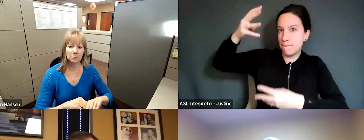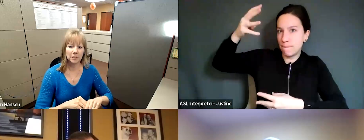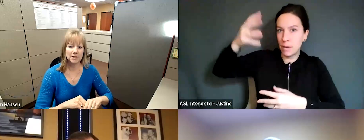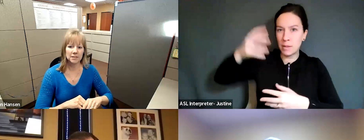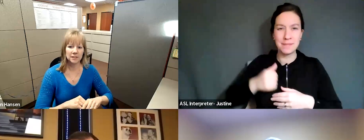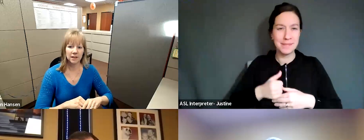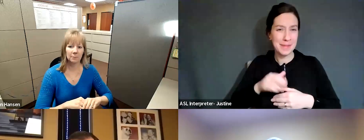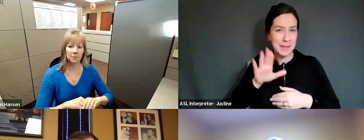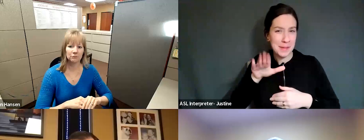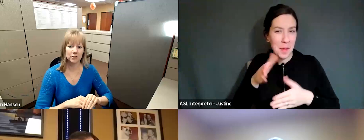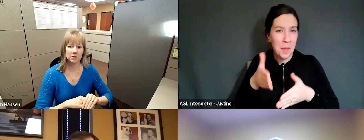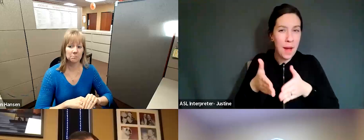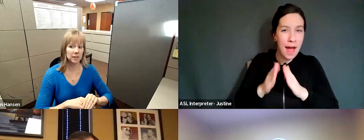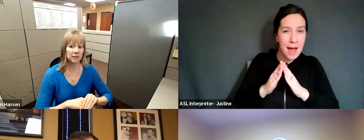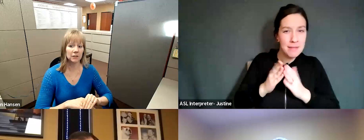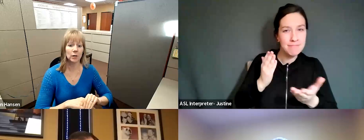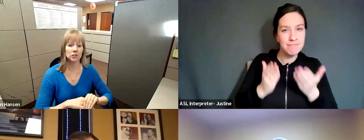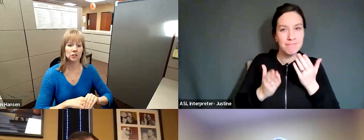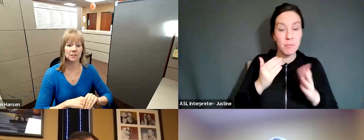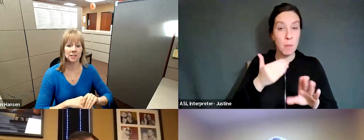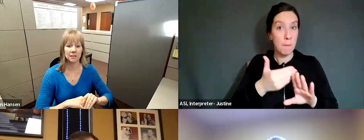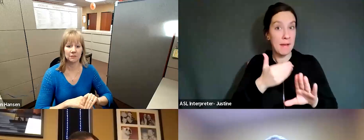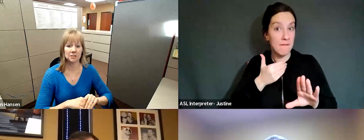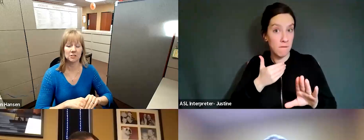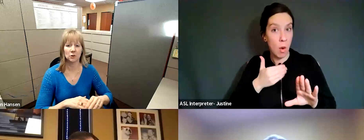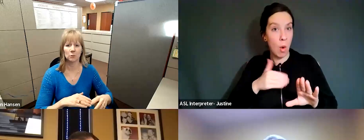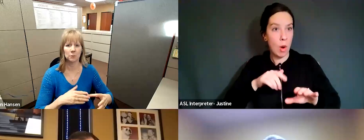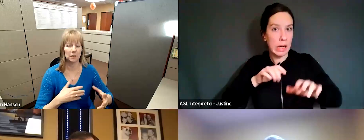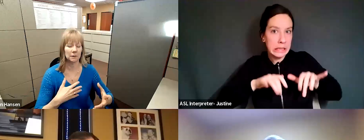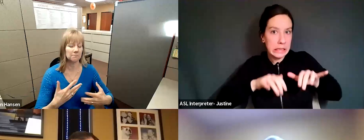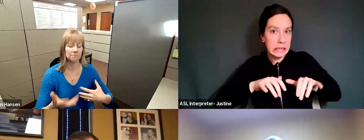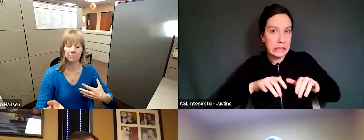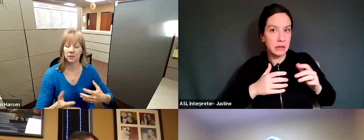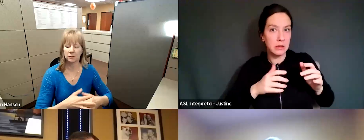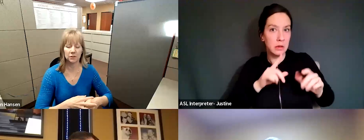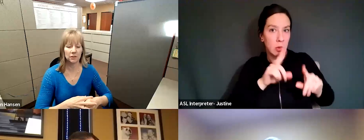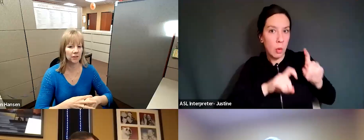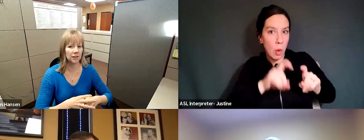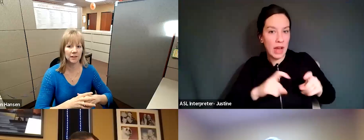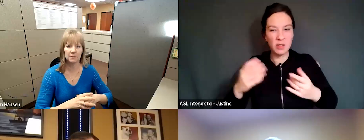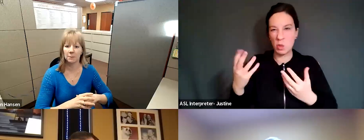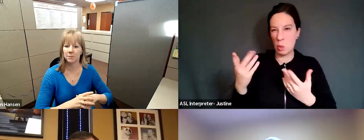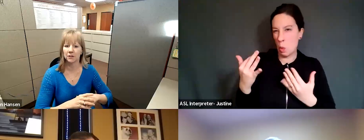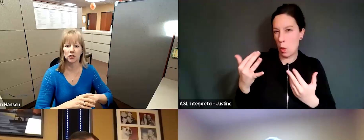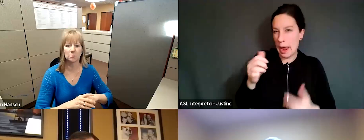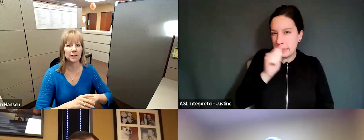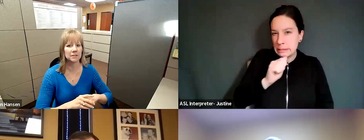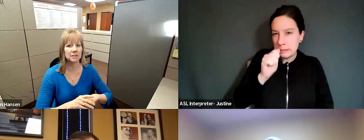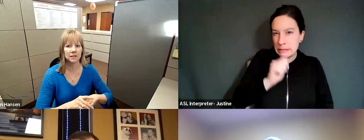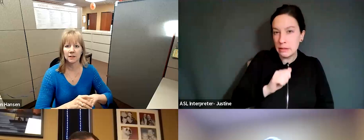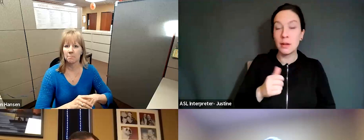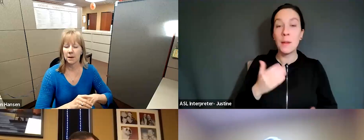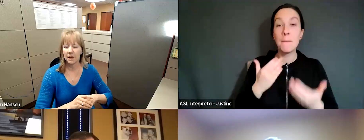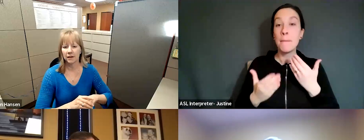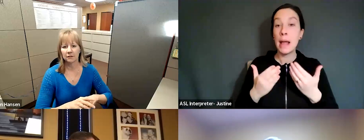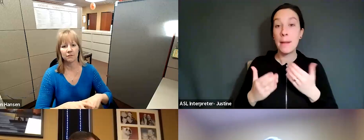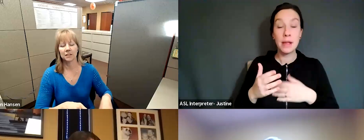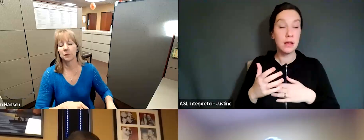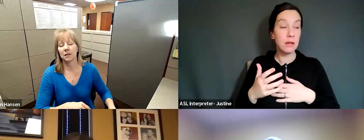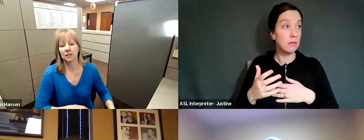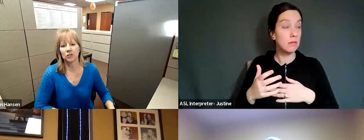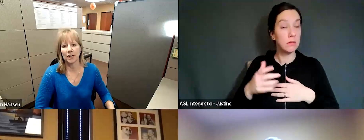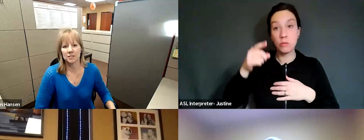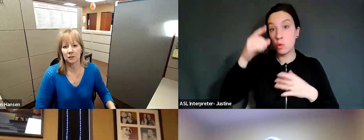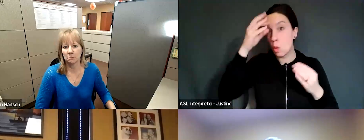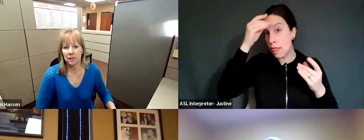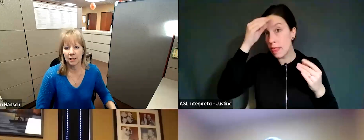wait a little bit before submitting a question this evening. So the thing that might be on your mind may in fact